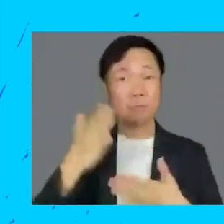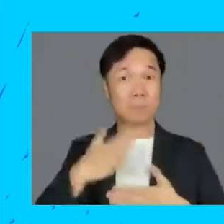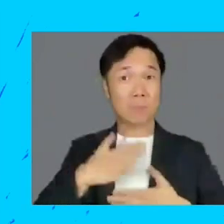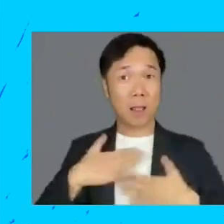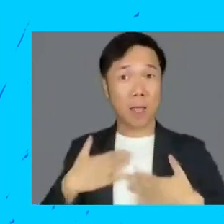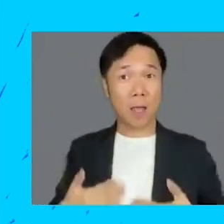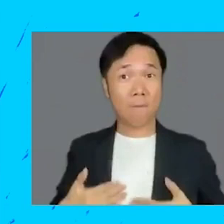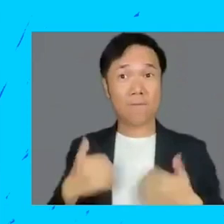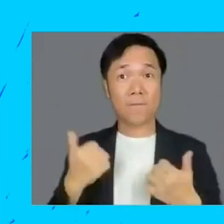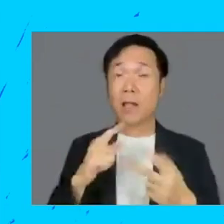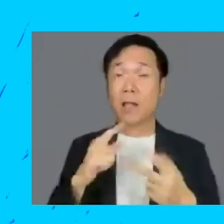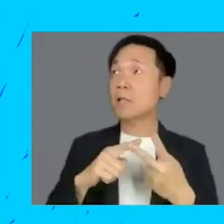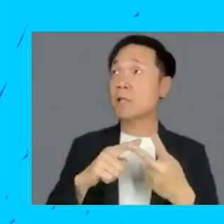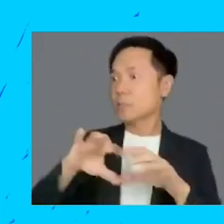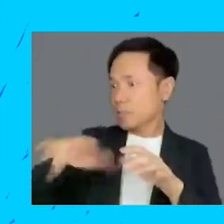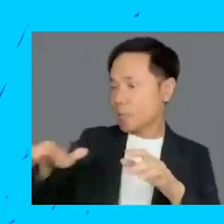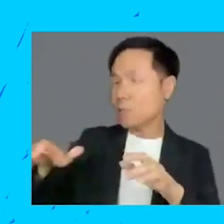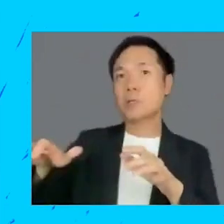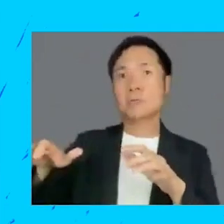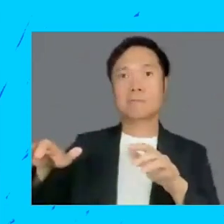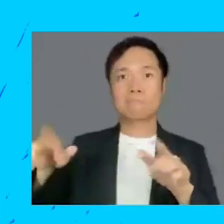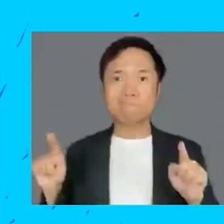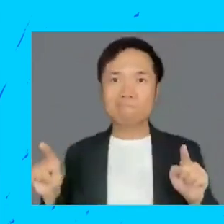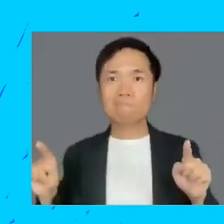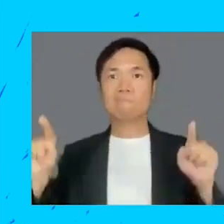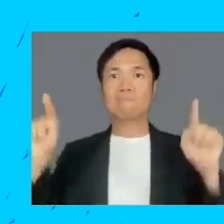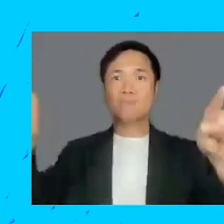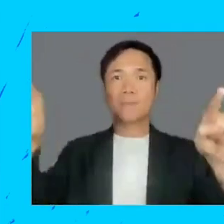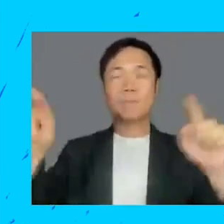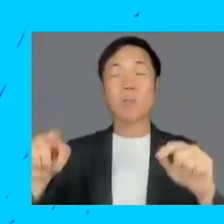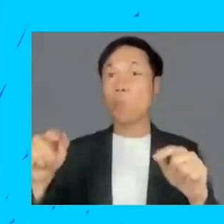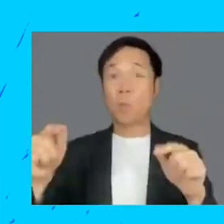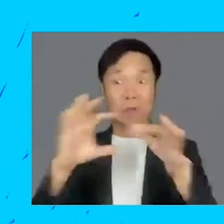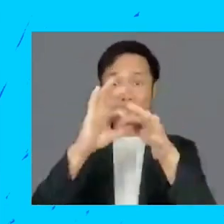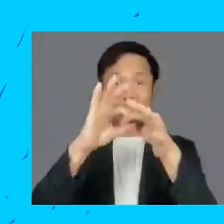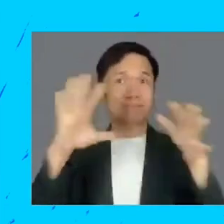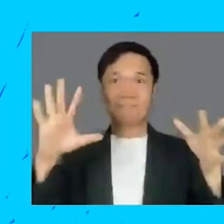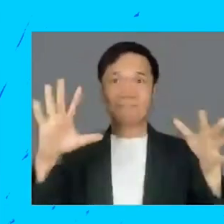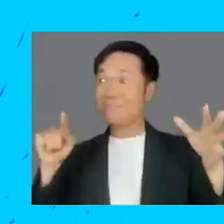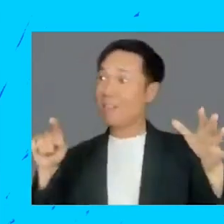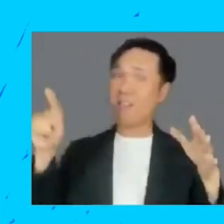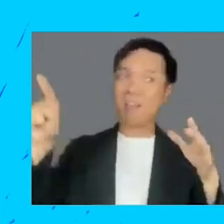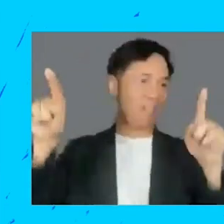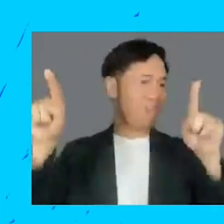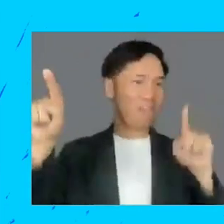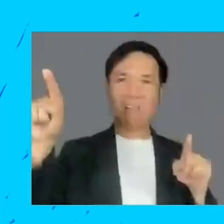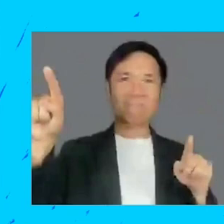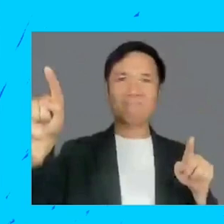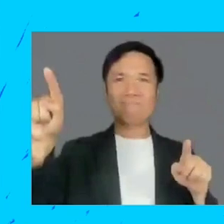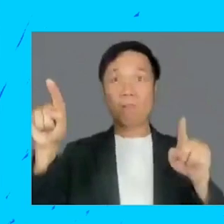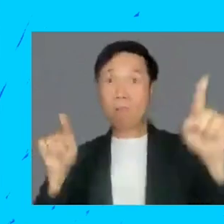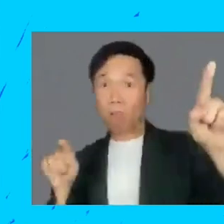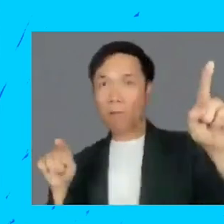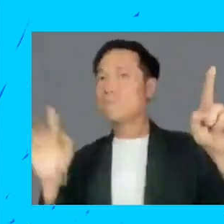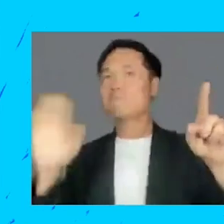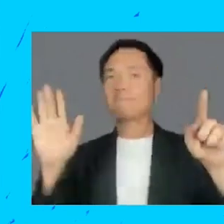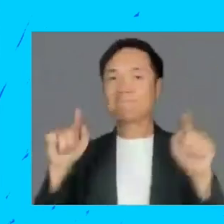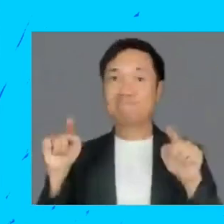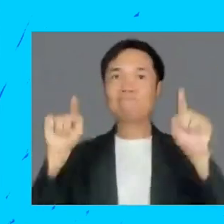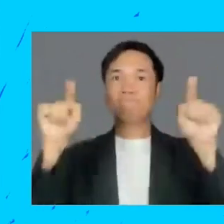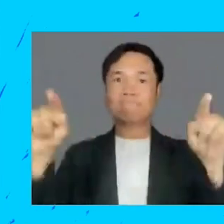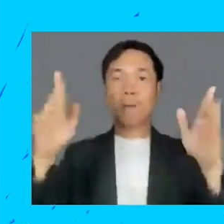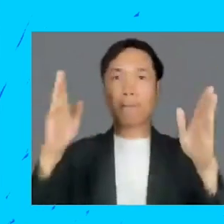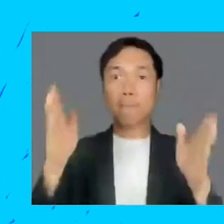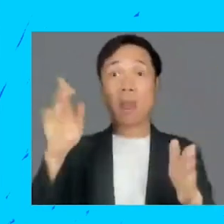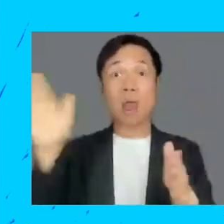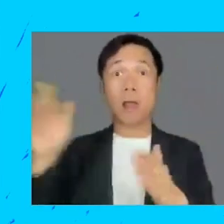and national economic growth are intertwined. We can't have one without the other, and youth leaders are key to making this change.